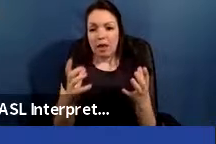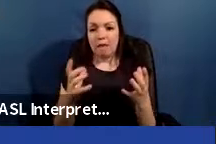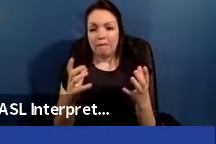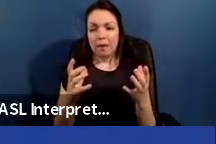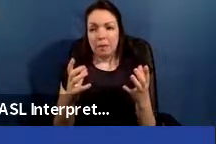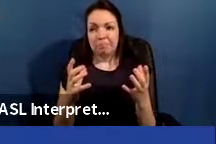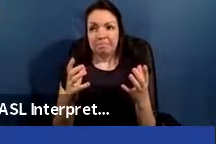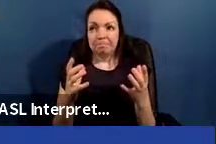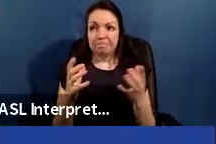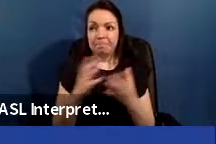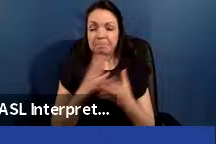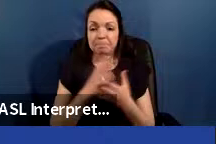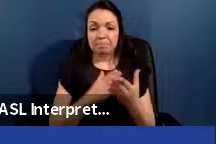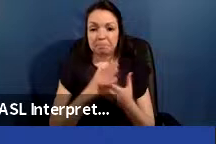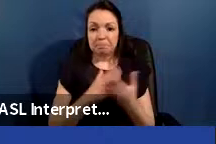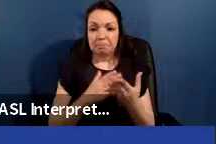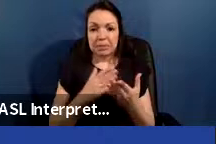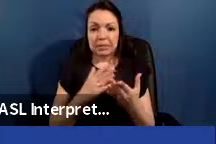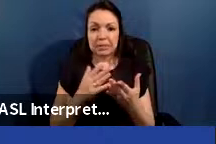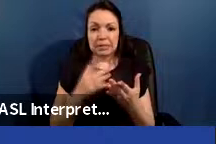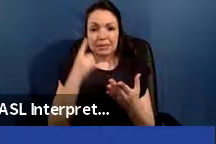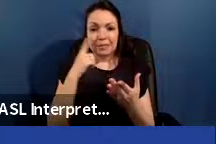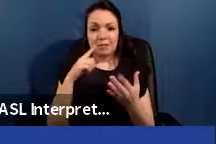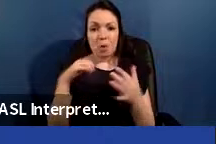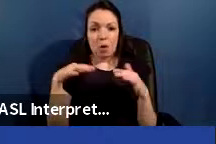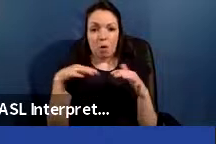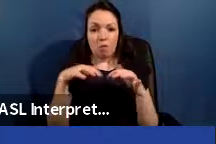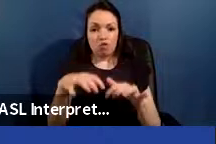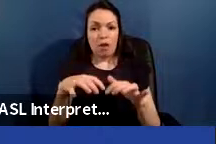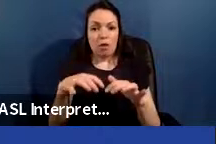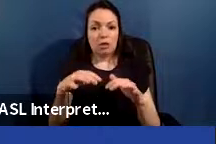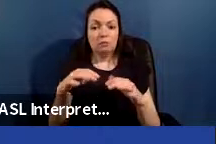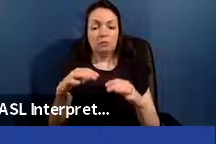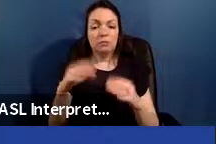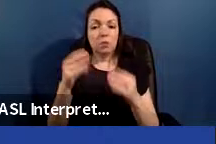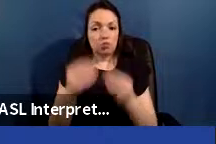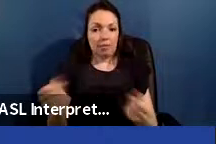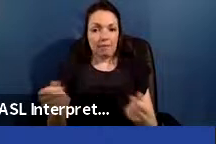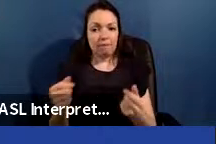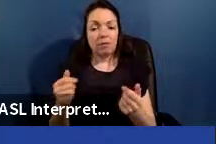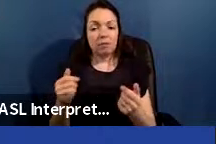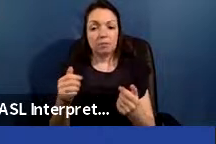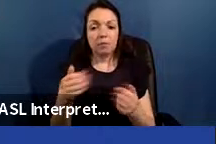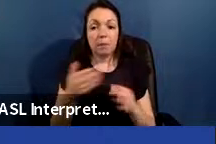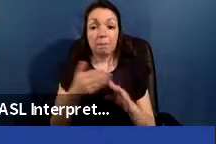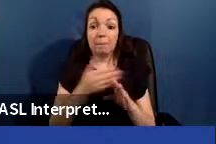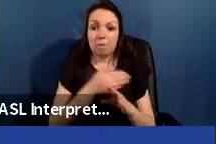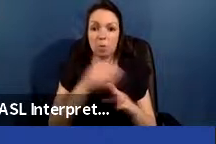of pieces that go into overcrowding relief prior to getting to construction.